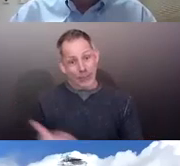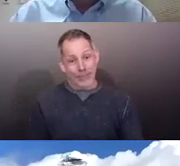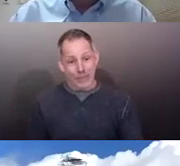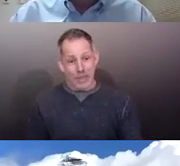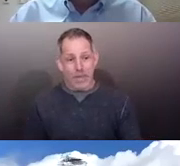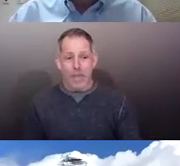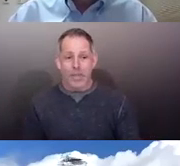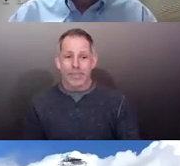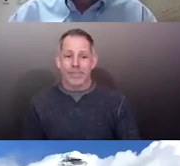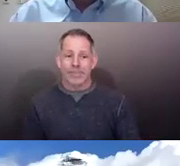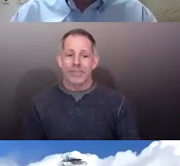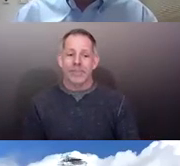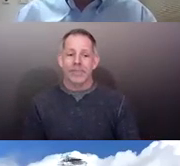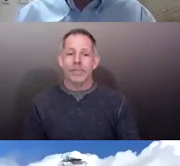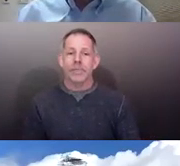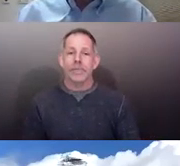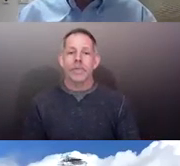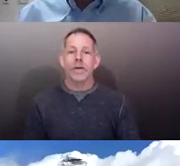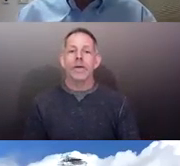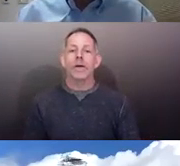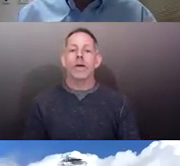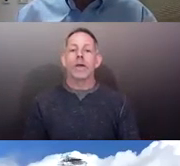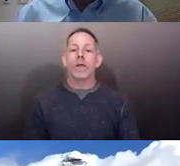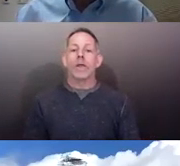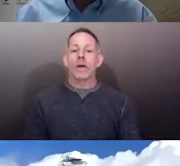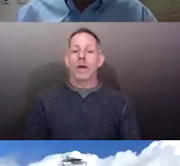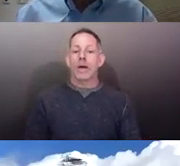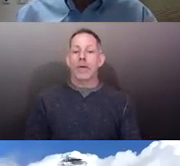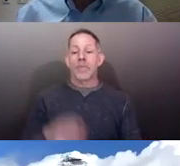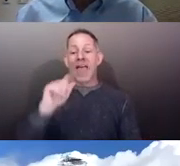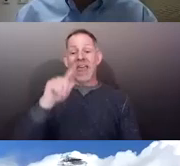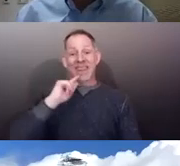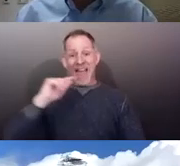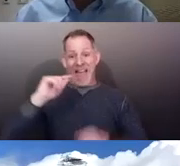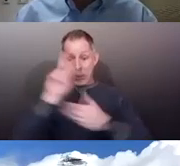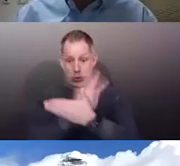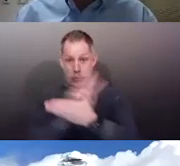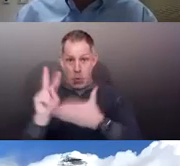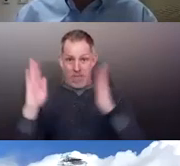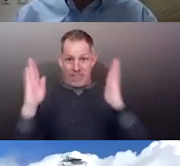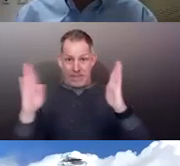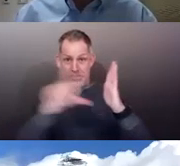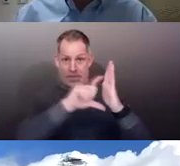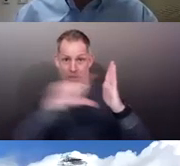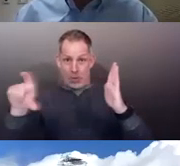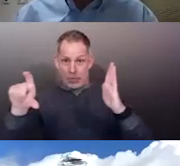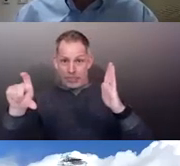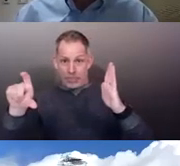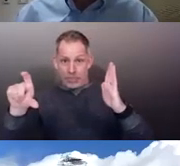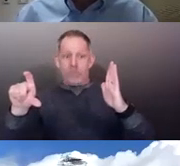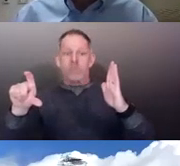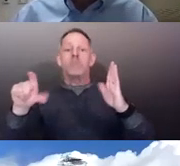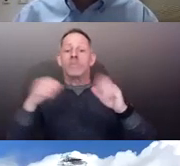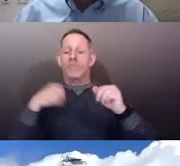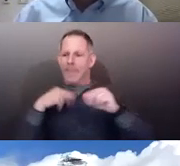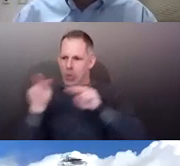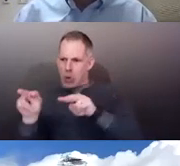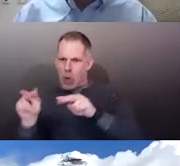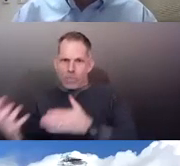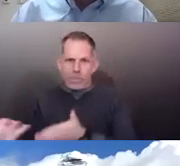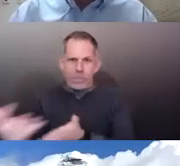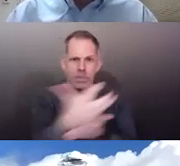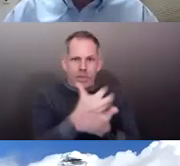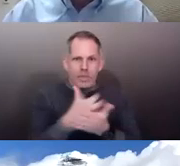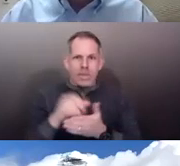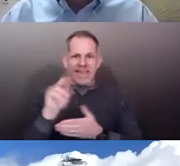over time, and breaks it up into the different age groups. That's one way of, we try to characterize,